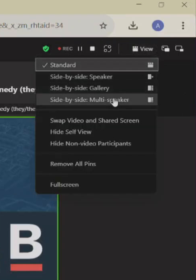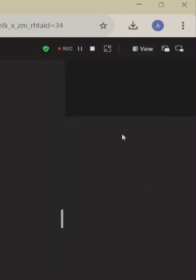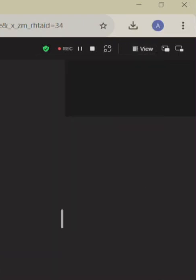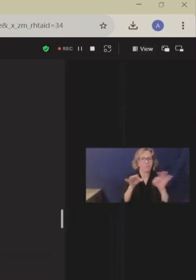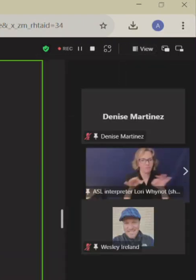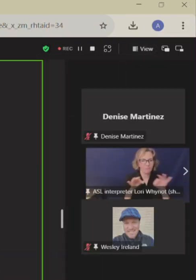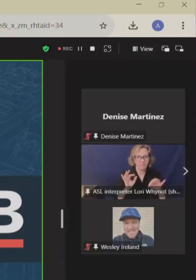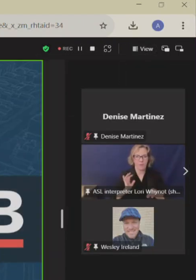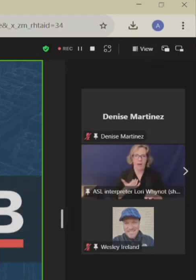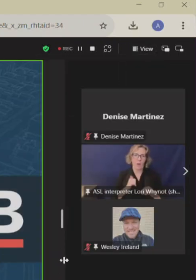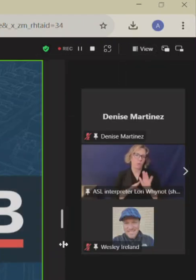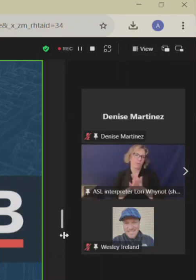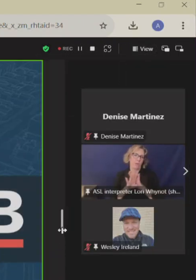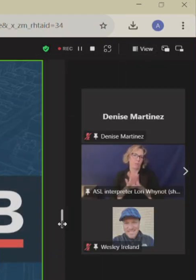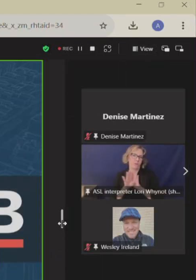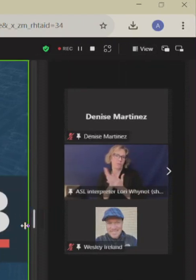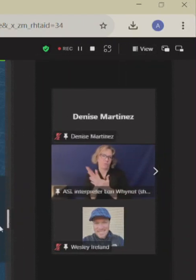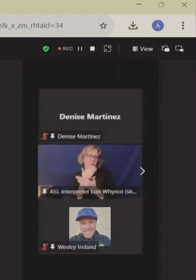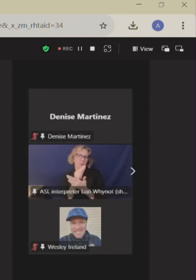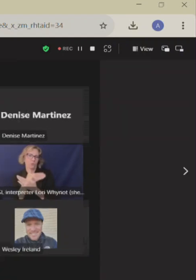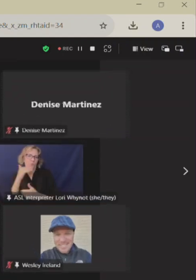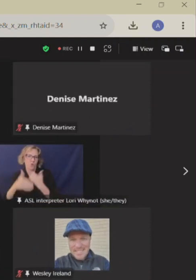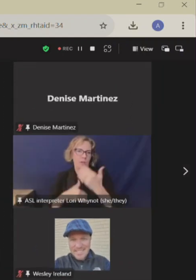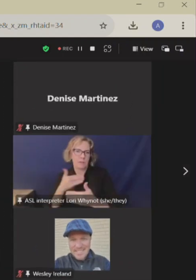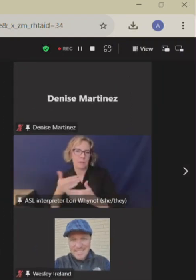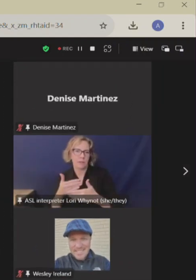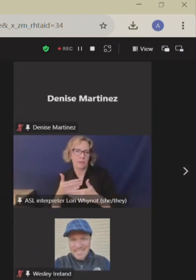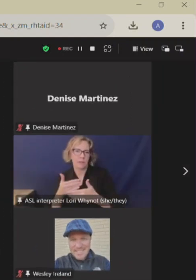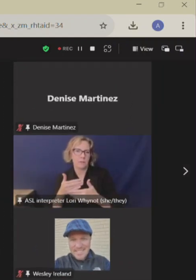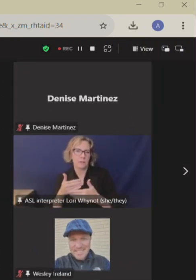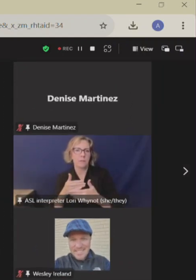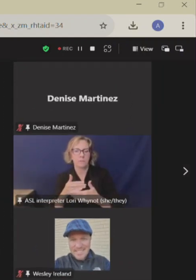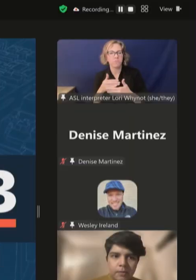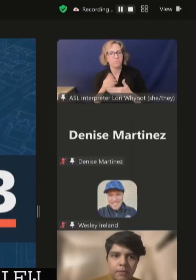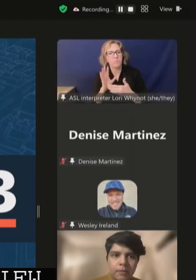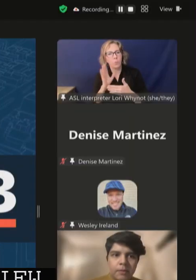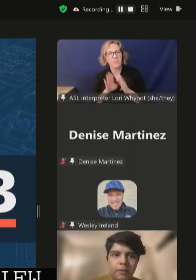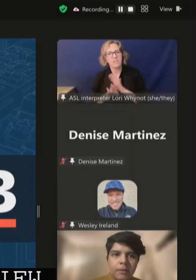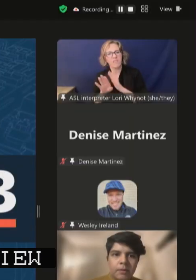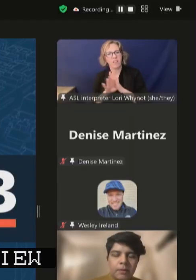our development review process. So if you go to the next slide,